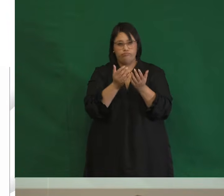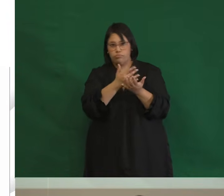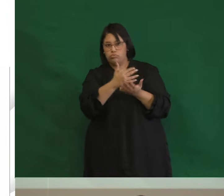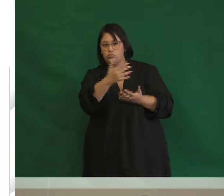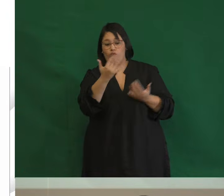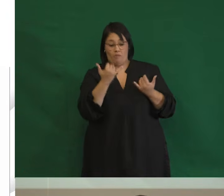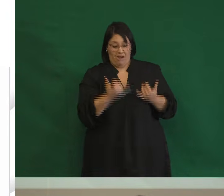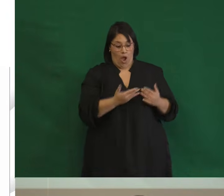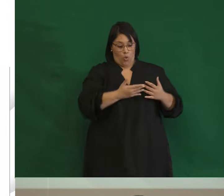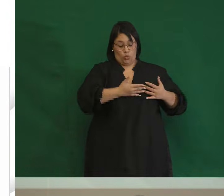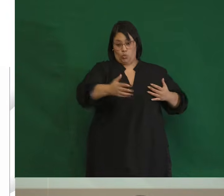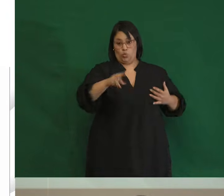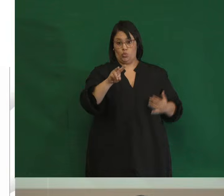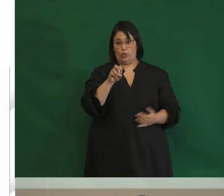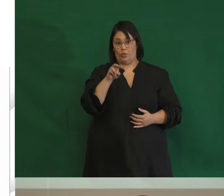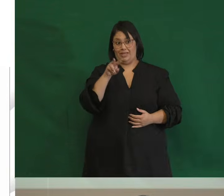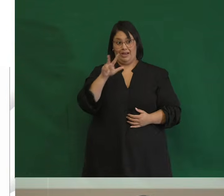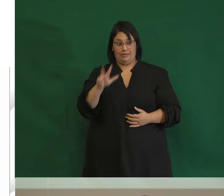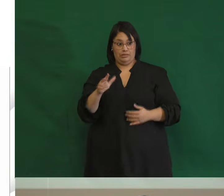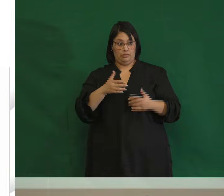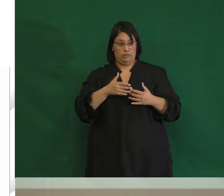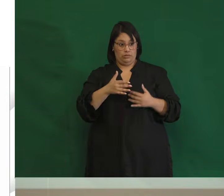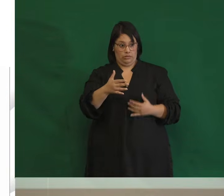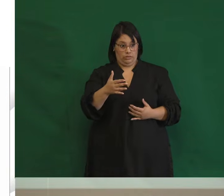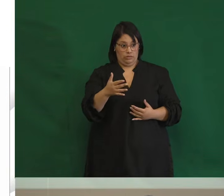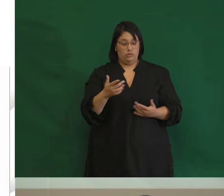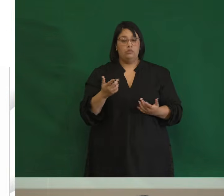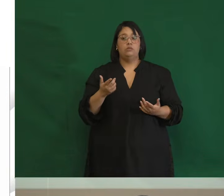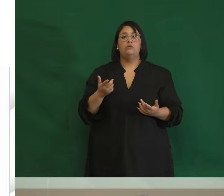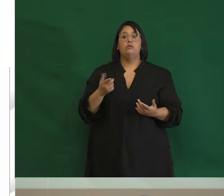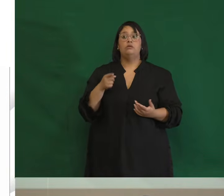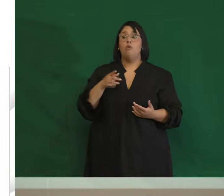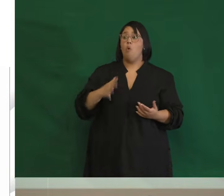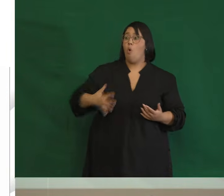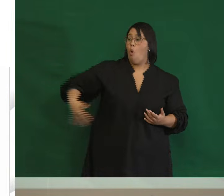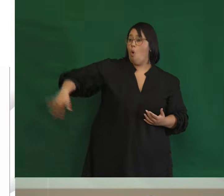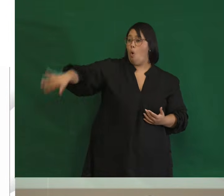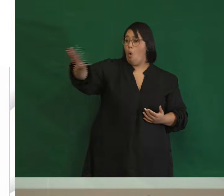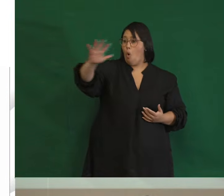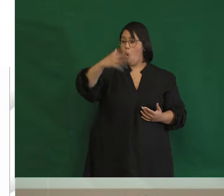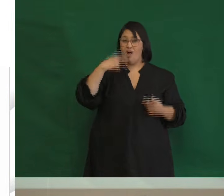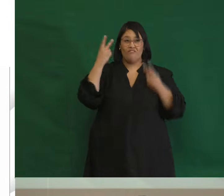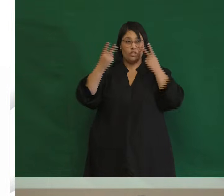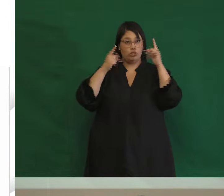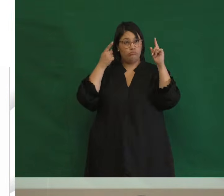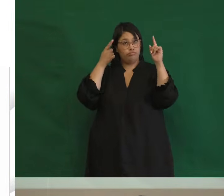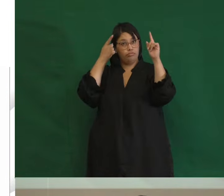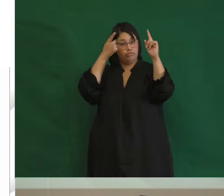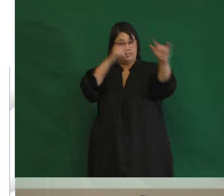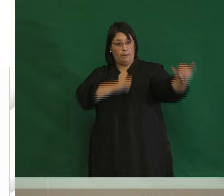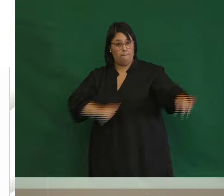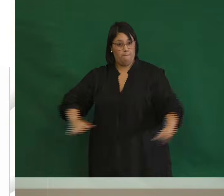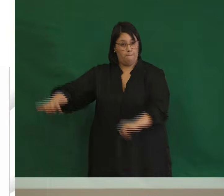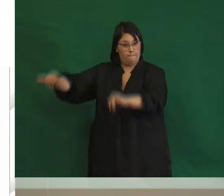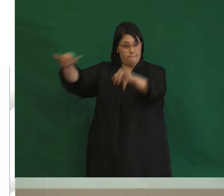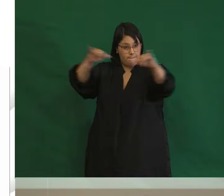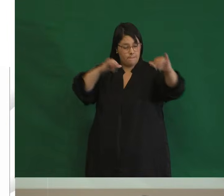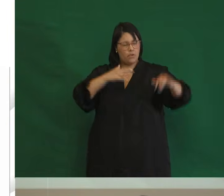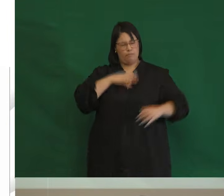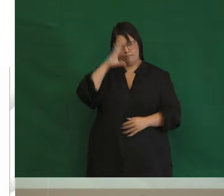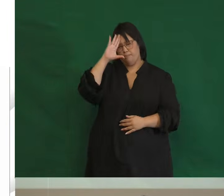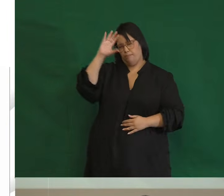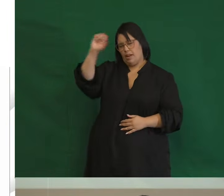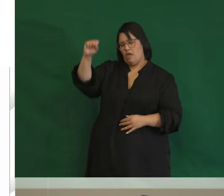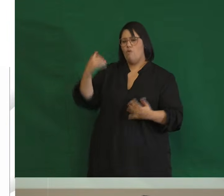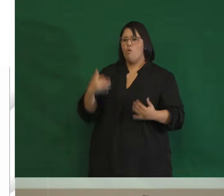now 2026 to 2028, with everyone in this room driving the same vision, having the same belief, I truly